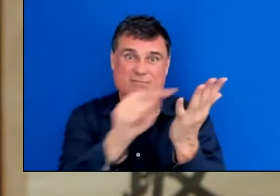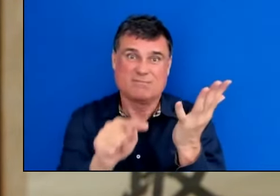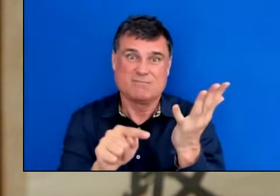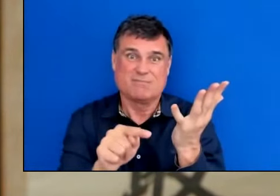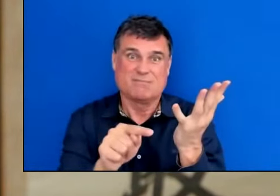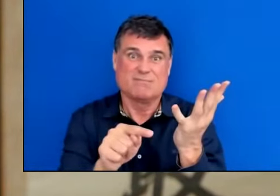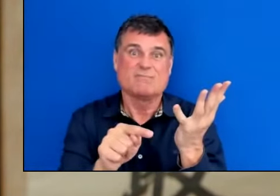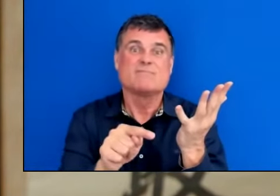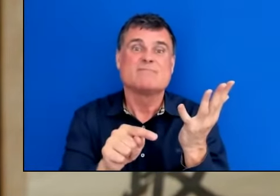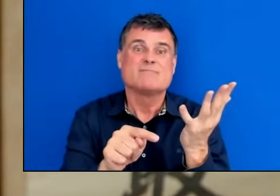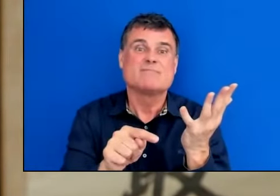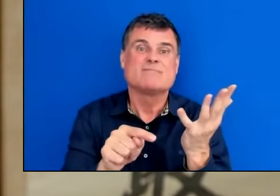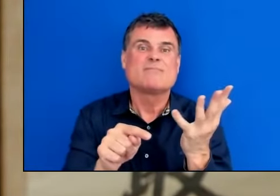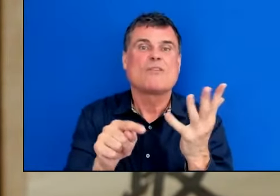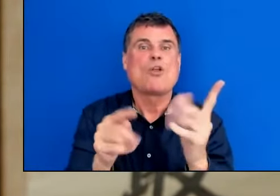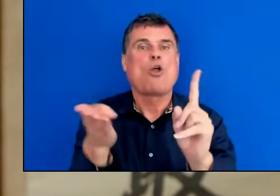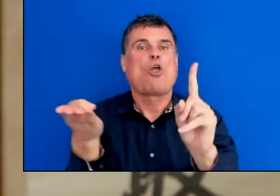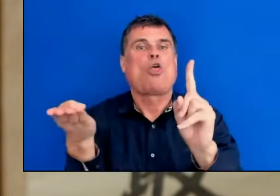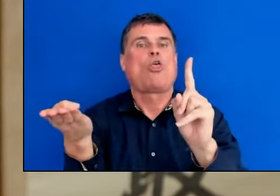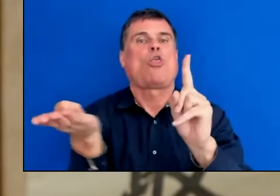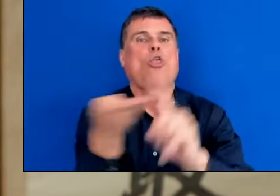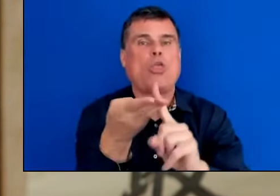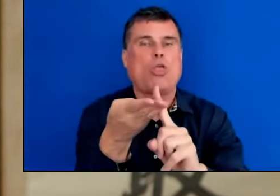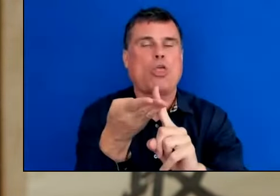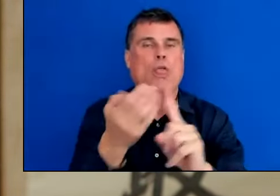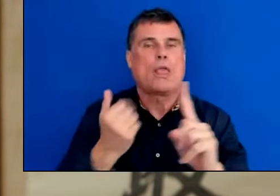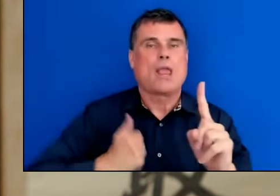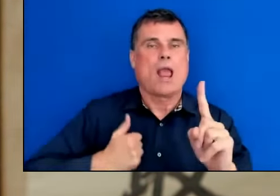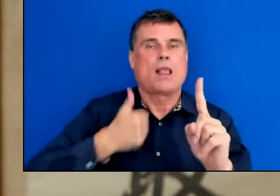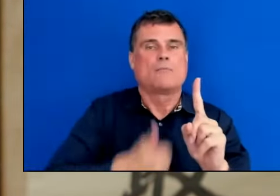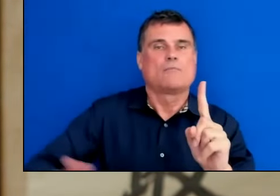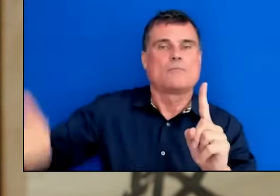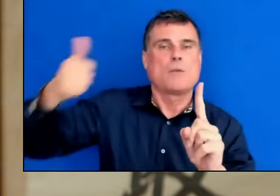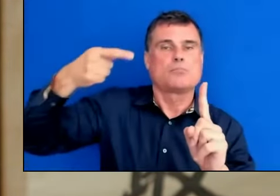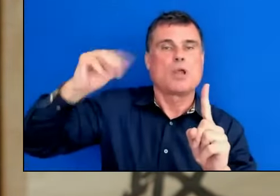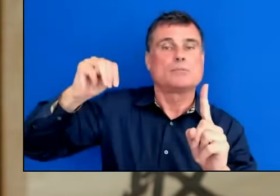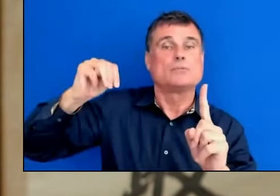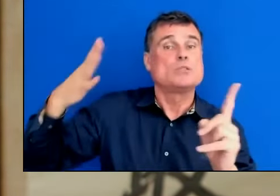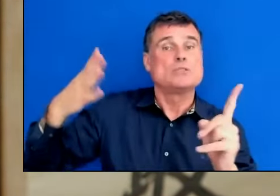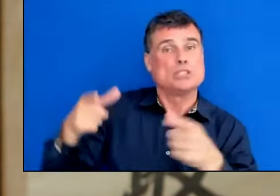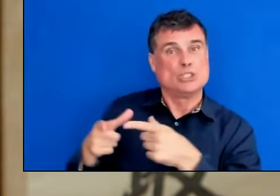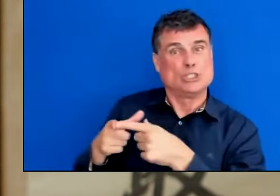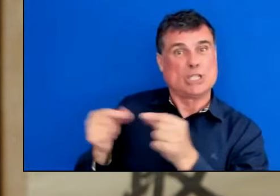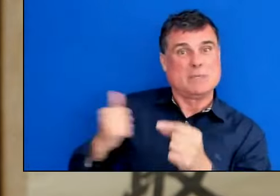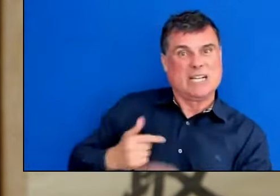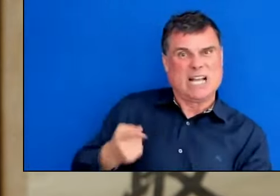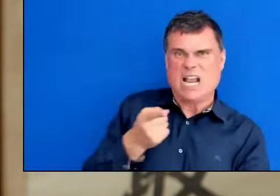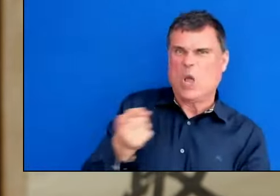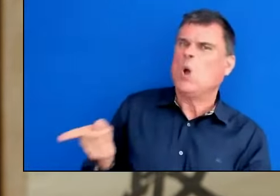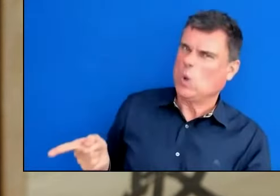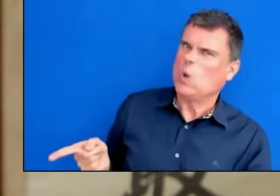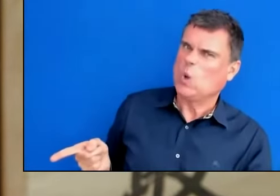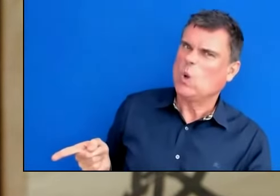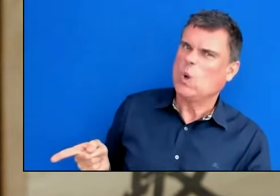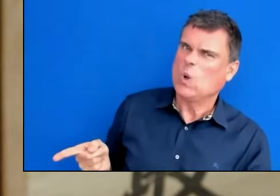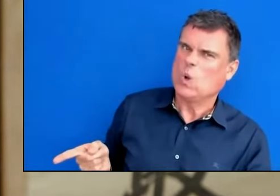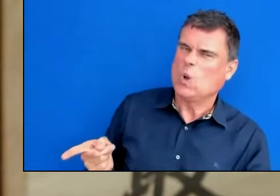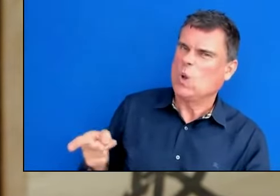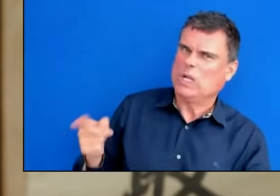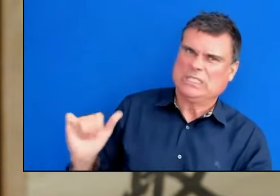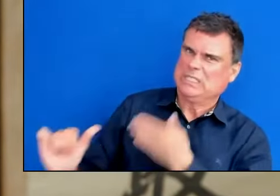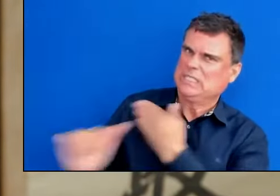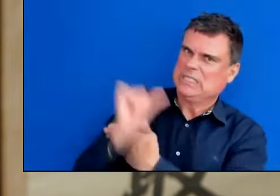coax the Prime Minister that the Japanese Canadians were a security